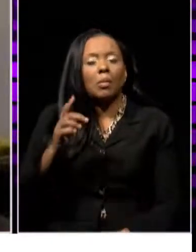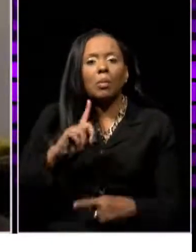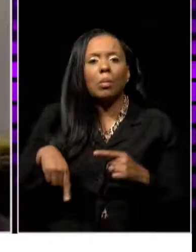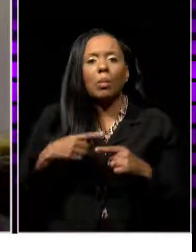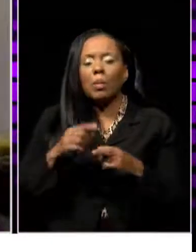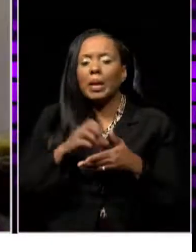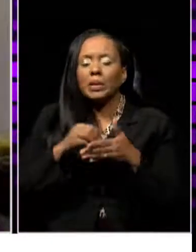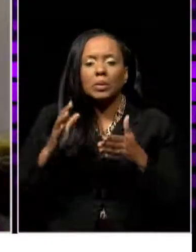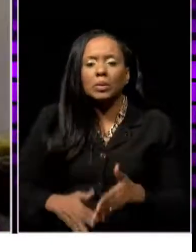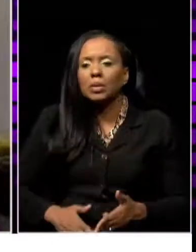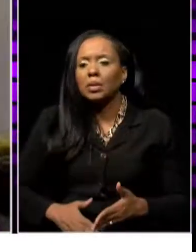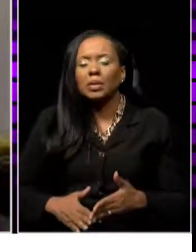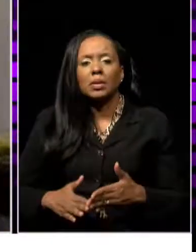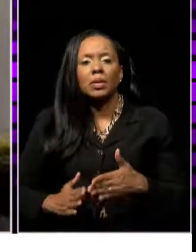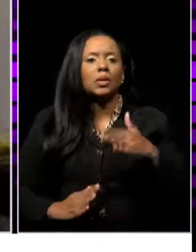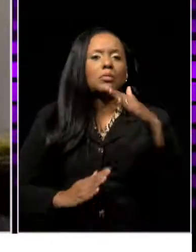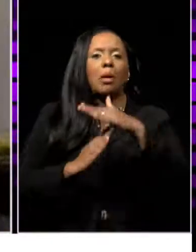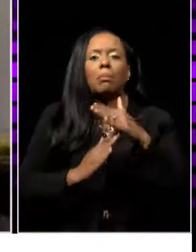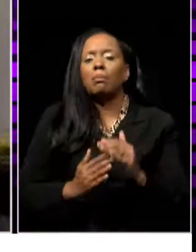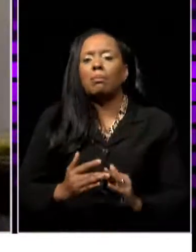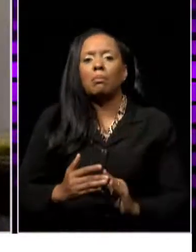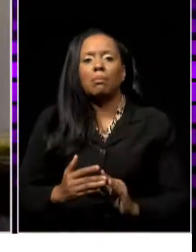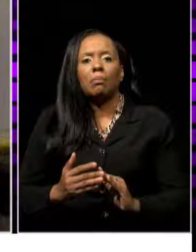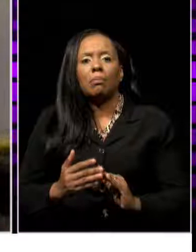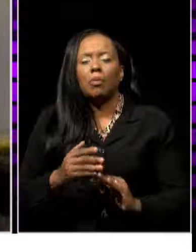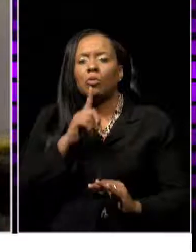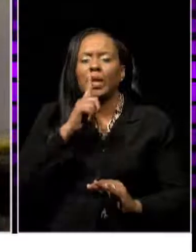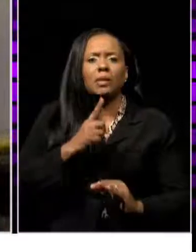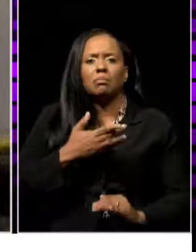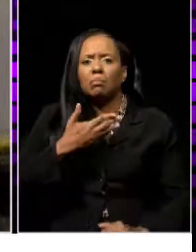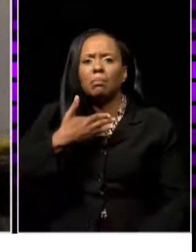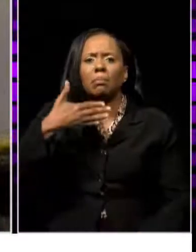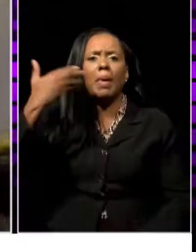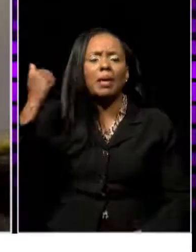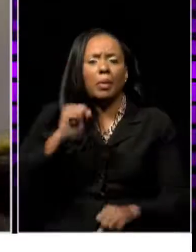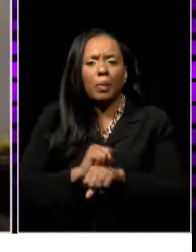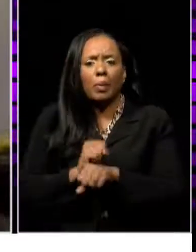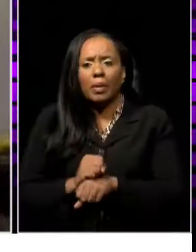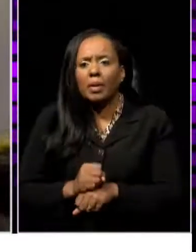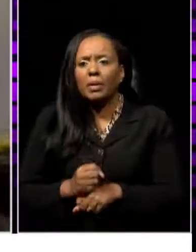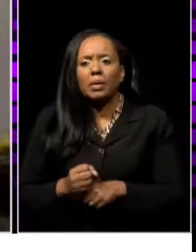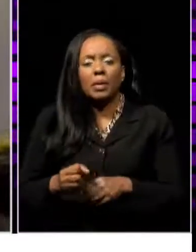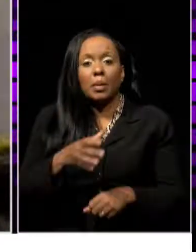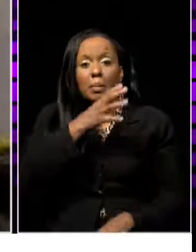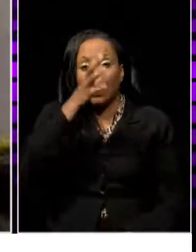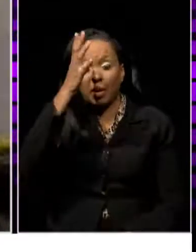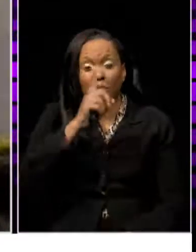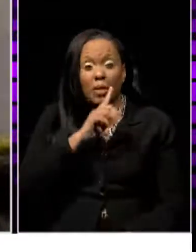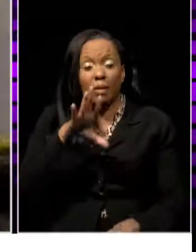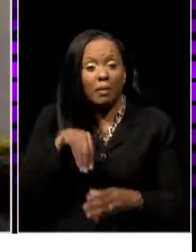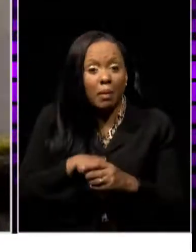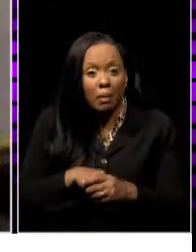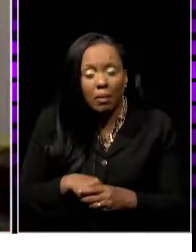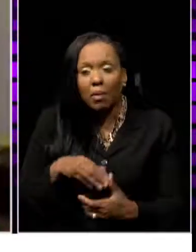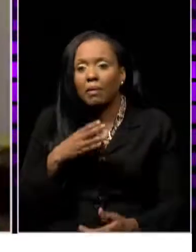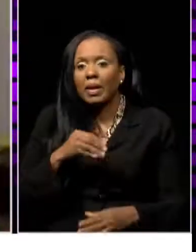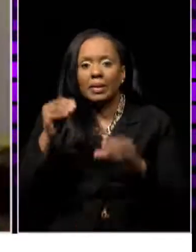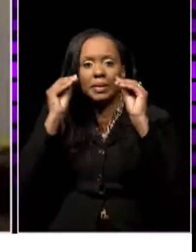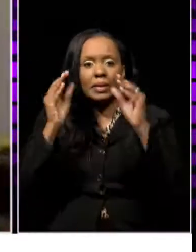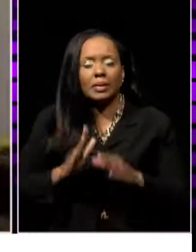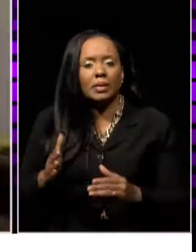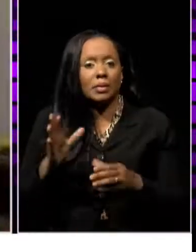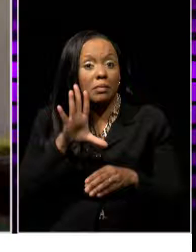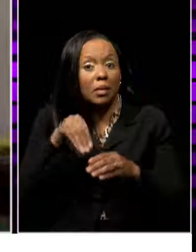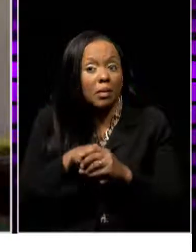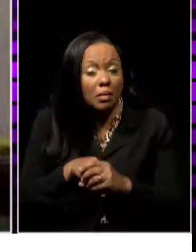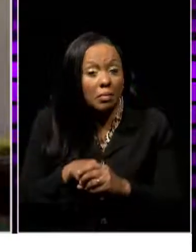are aware of where their children should be, and they communicate easily with the teachers. Now, I'm not going to say that this will be an easy thing to do. It